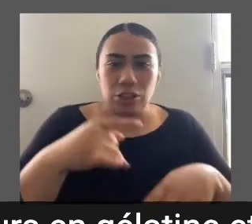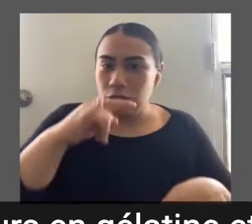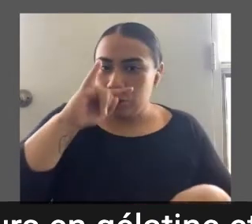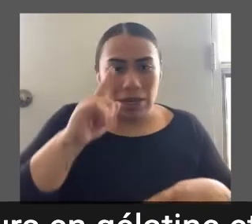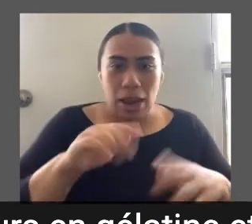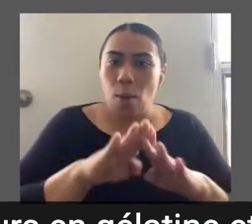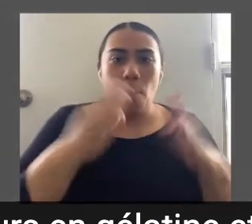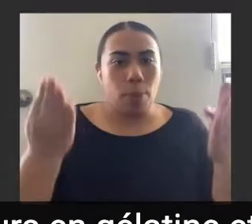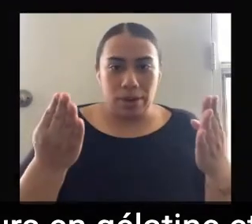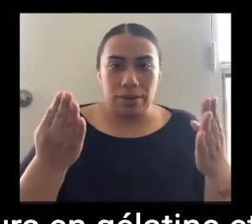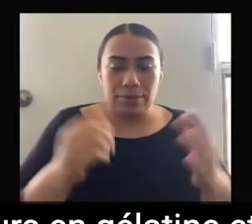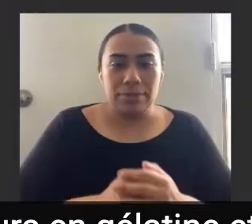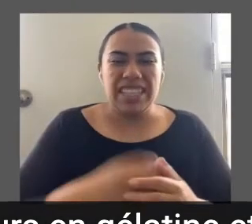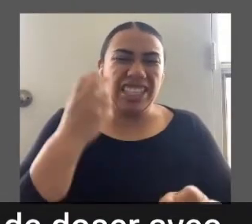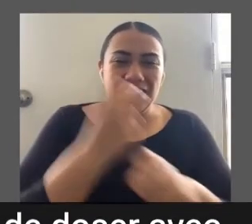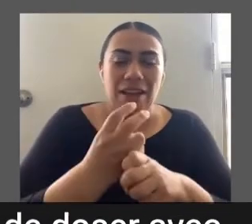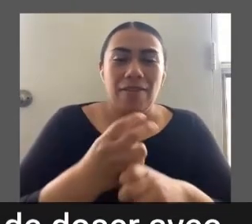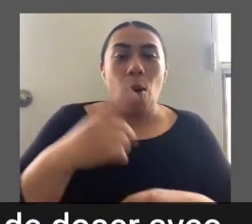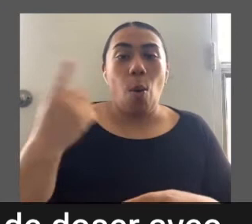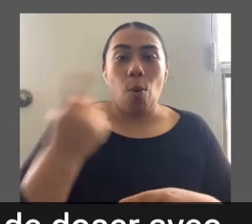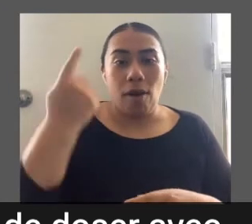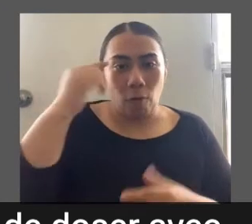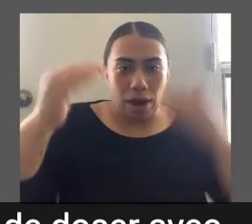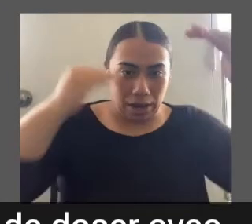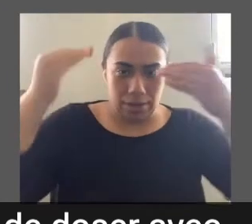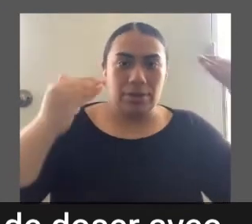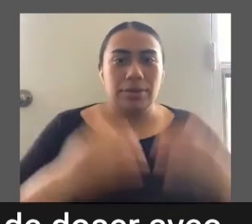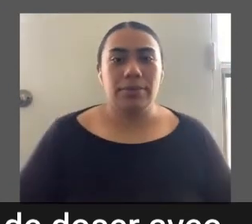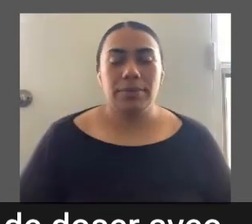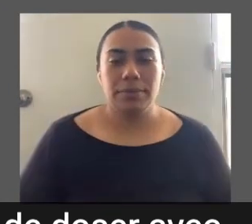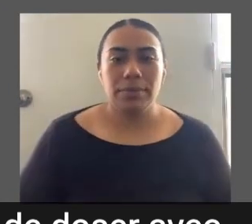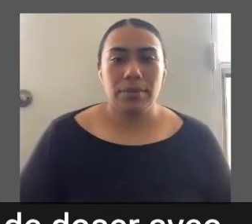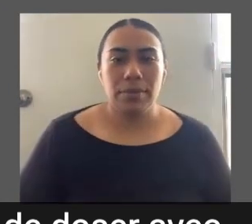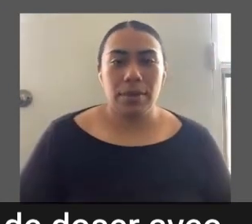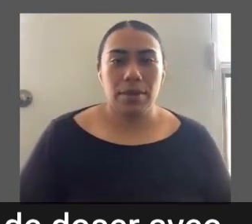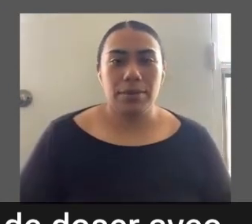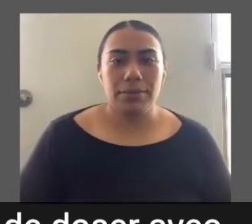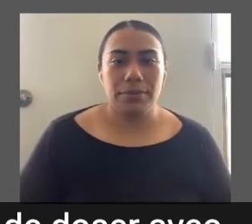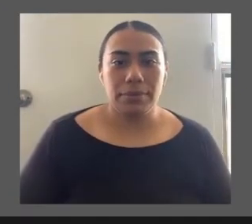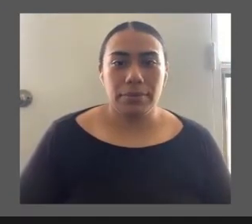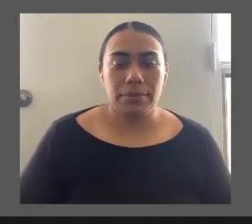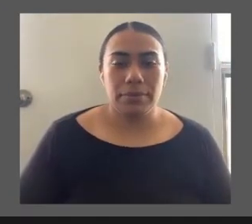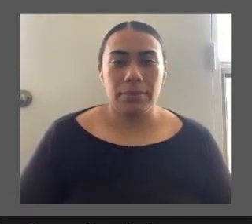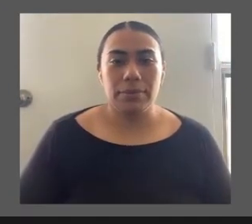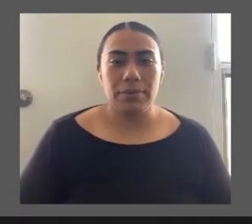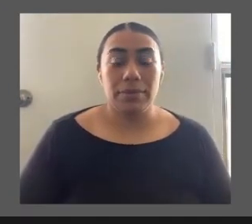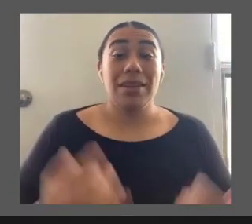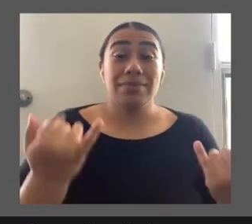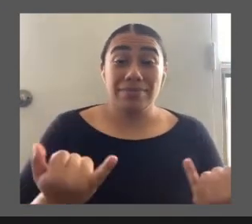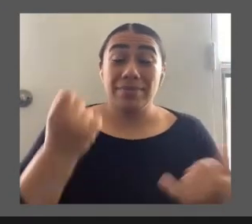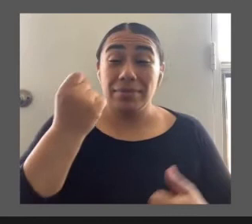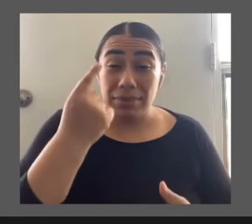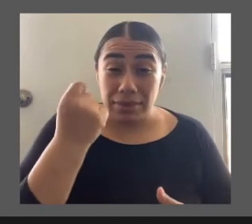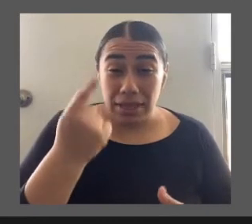and they still taste just as great. The easiest way for our patients to accurately dose their medication is through